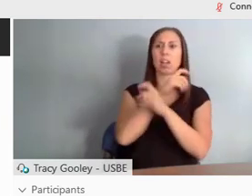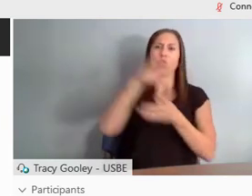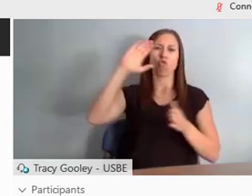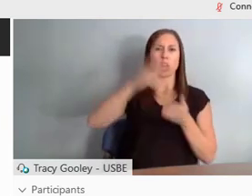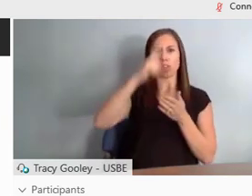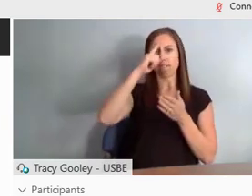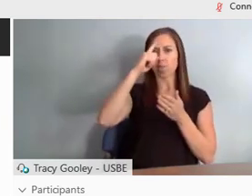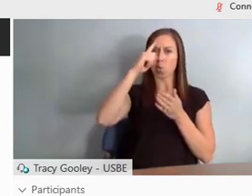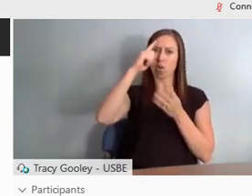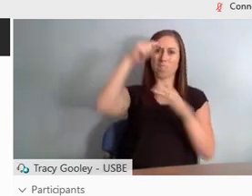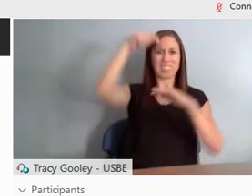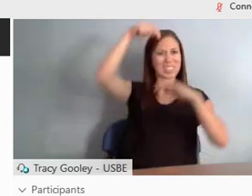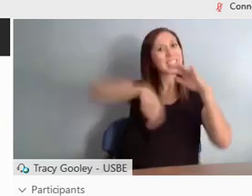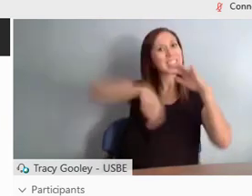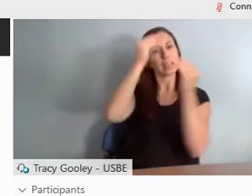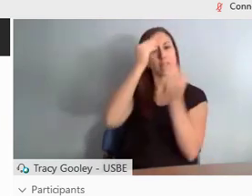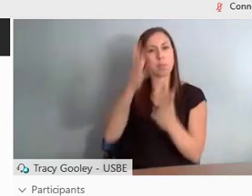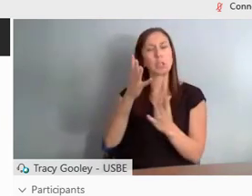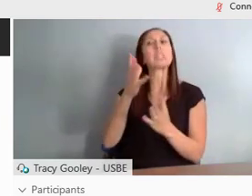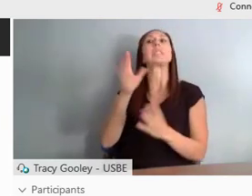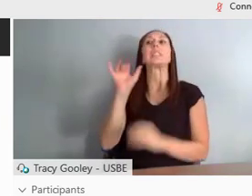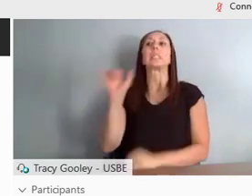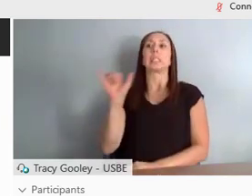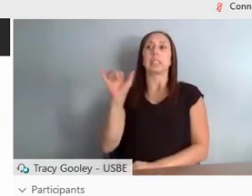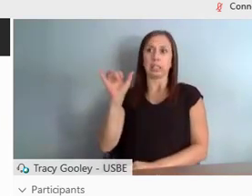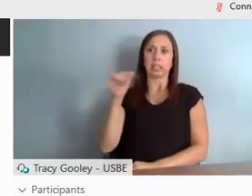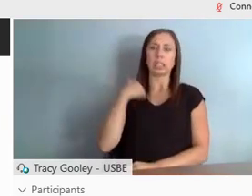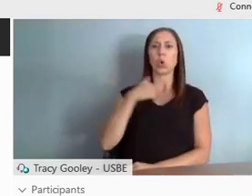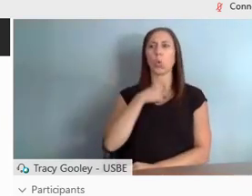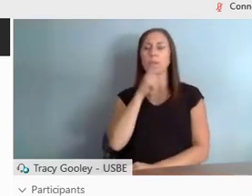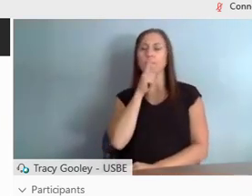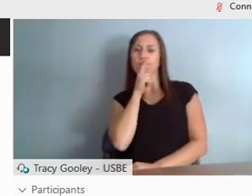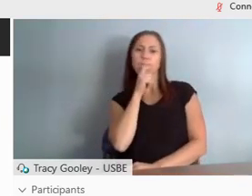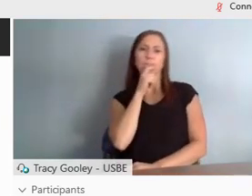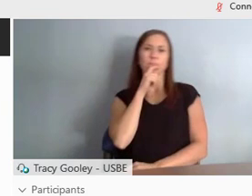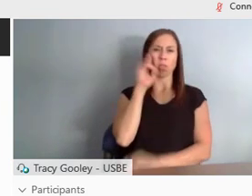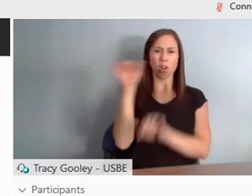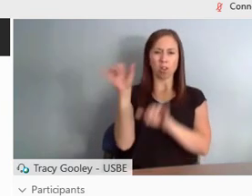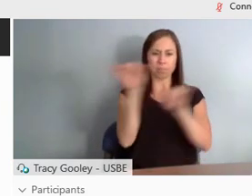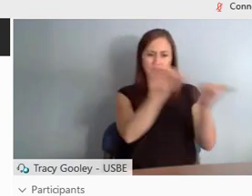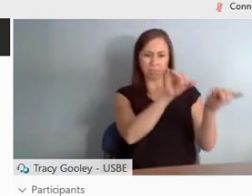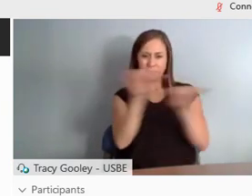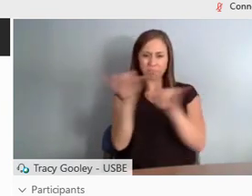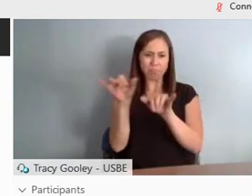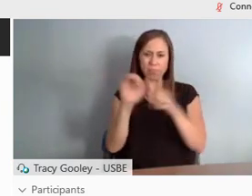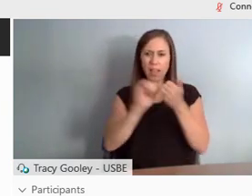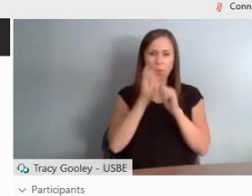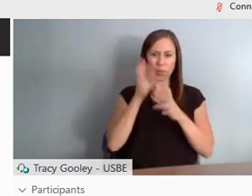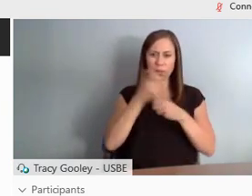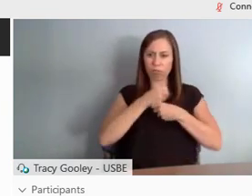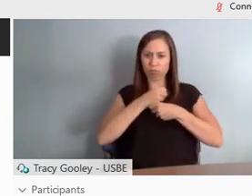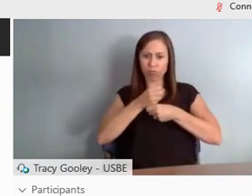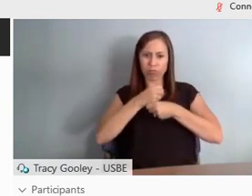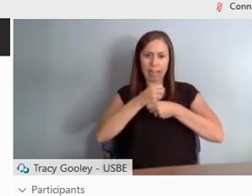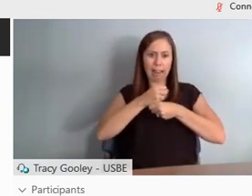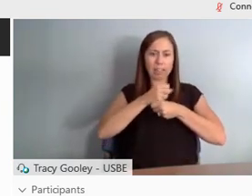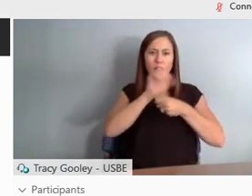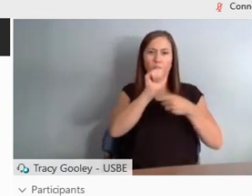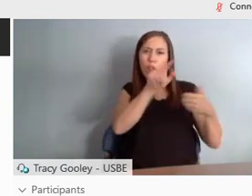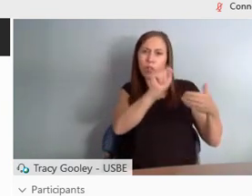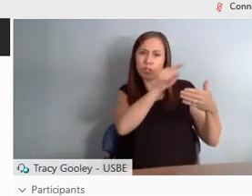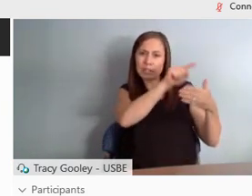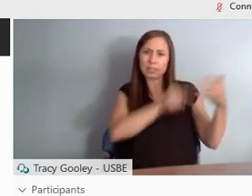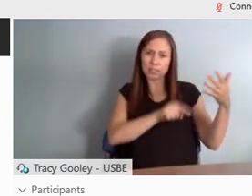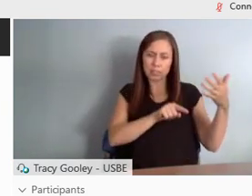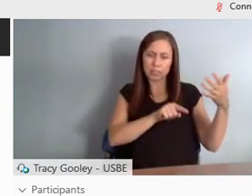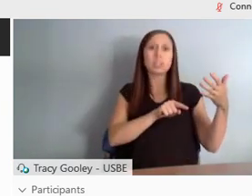was being asked. So when we looked at aligning and creating our alternate, we really